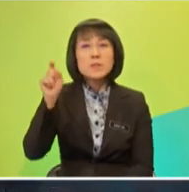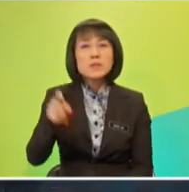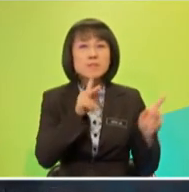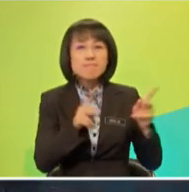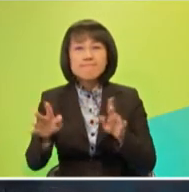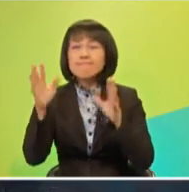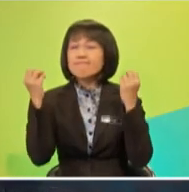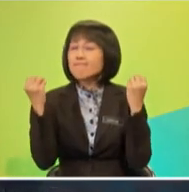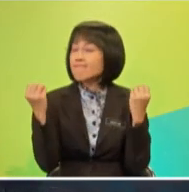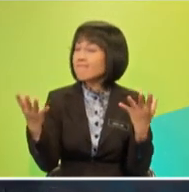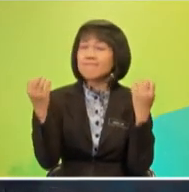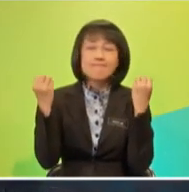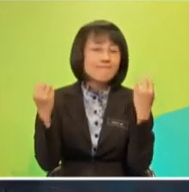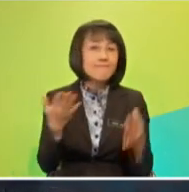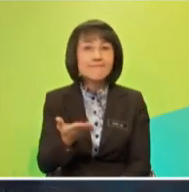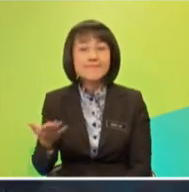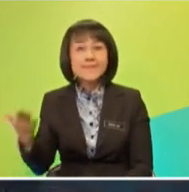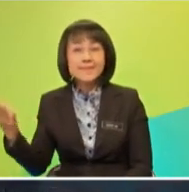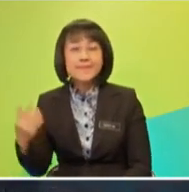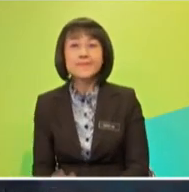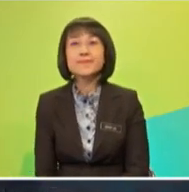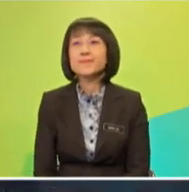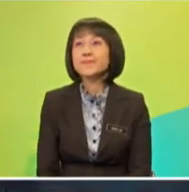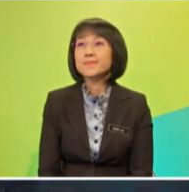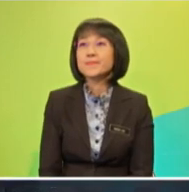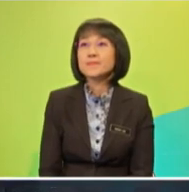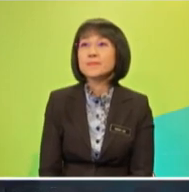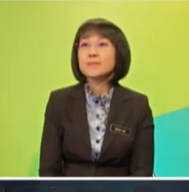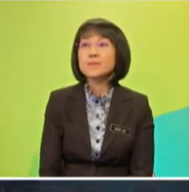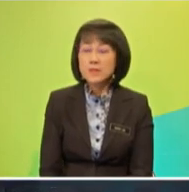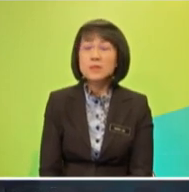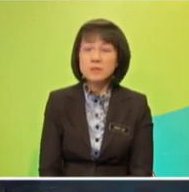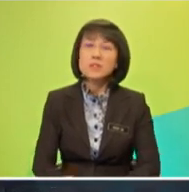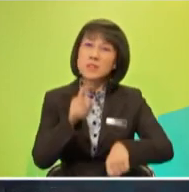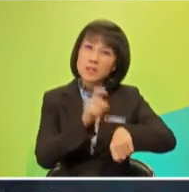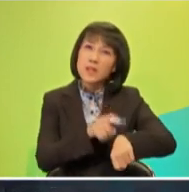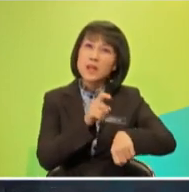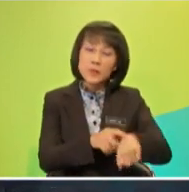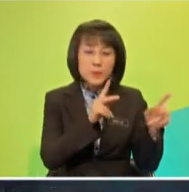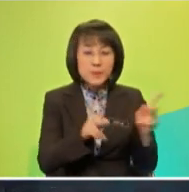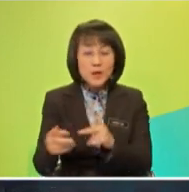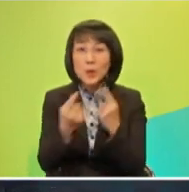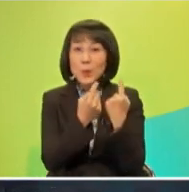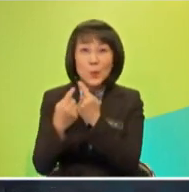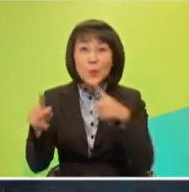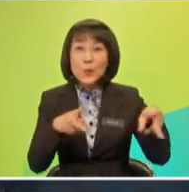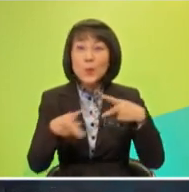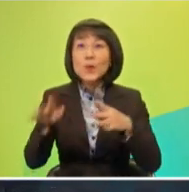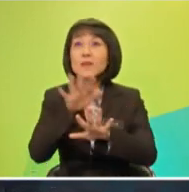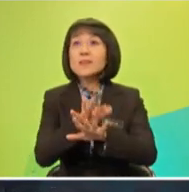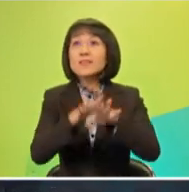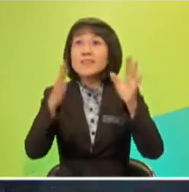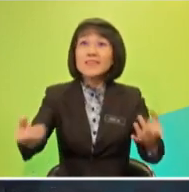things. Yes, you are very right, teacher. And I think we need to take some time to prepare for our birthday party today. Everyone is coming and I'm